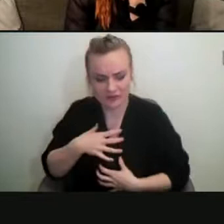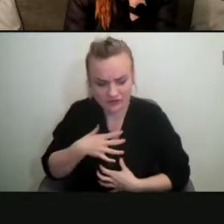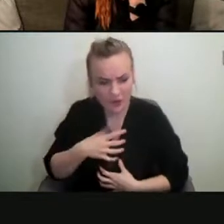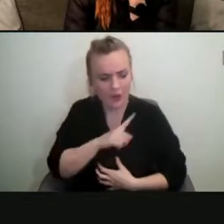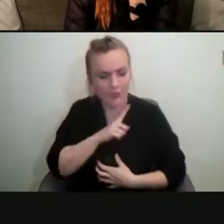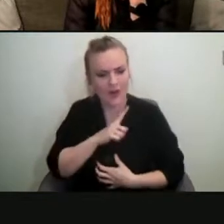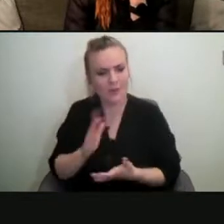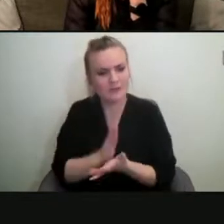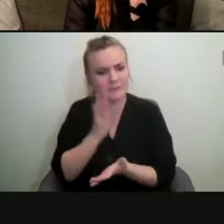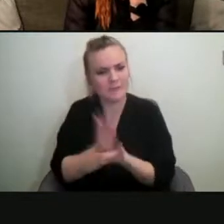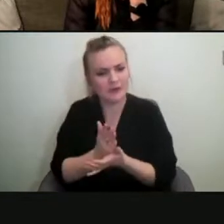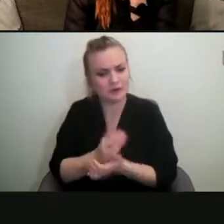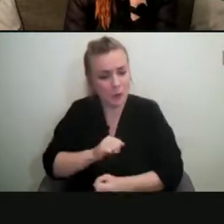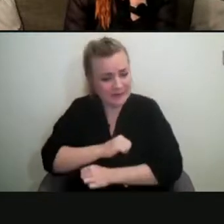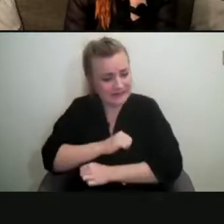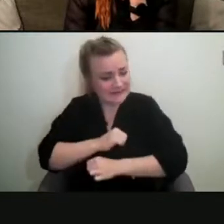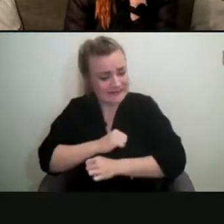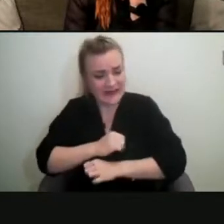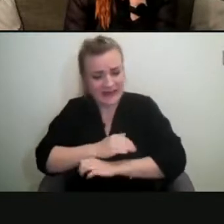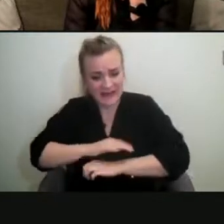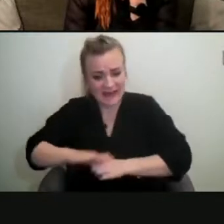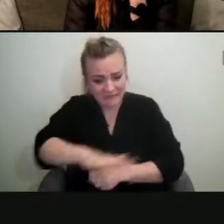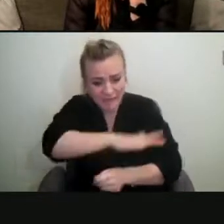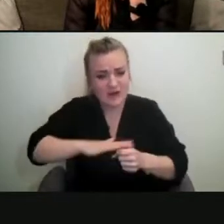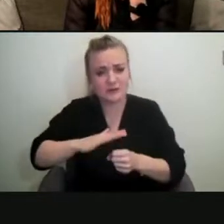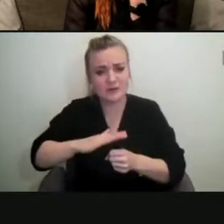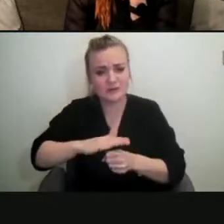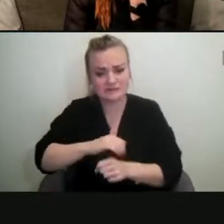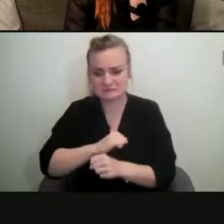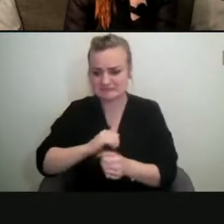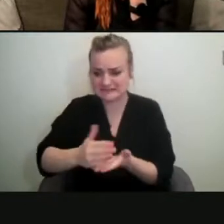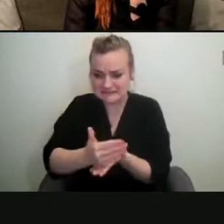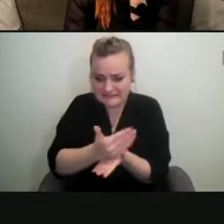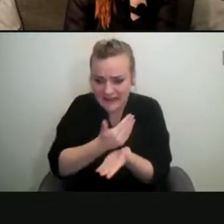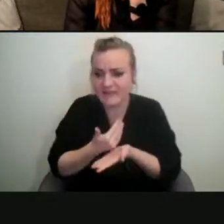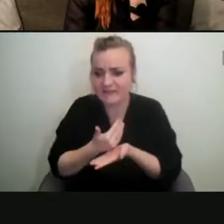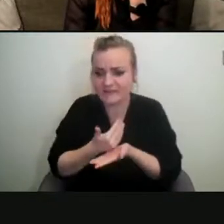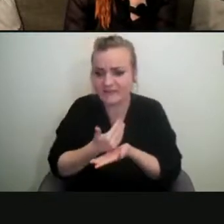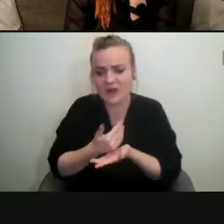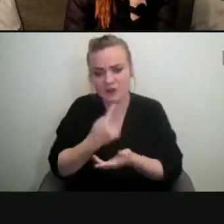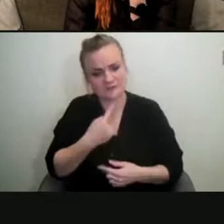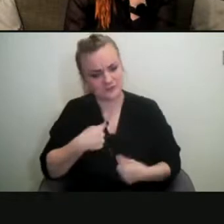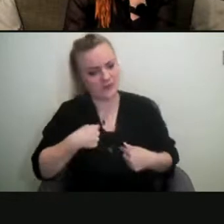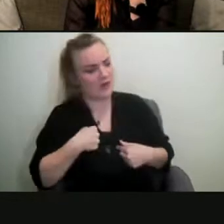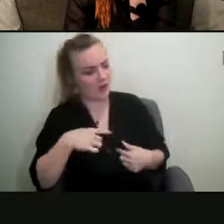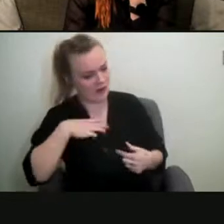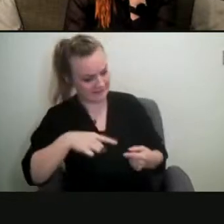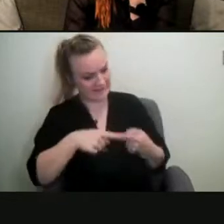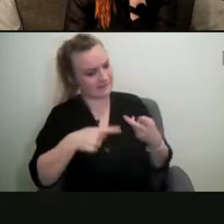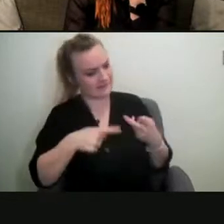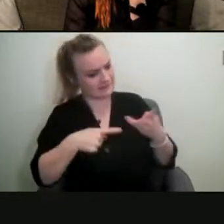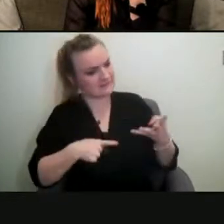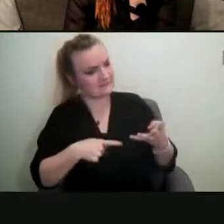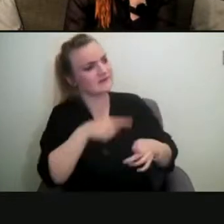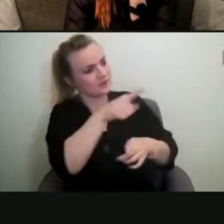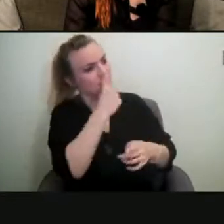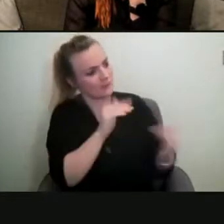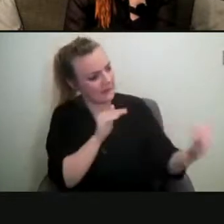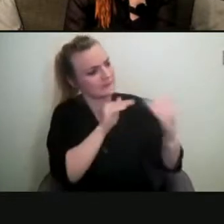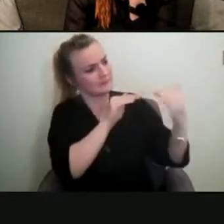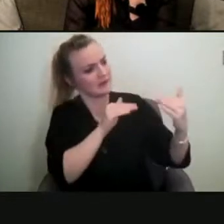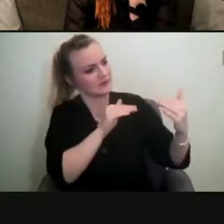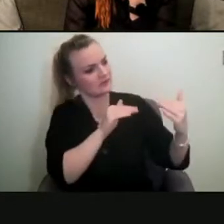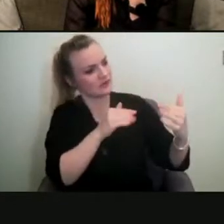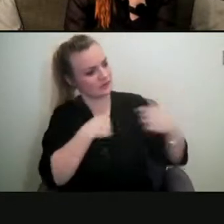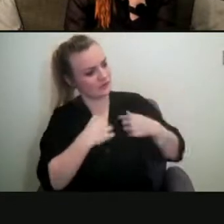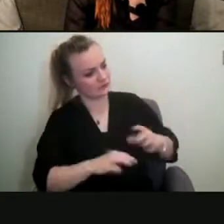enough environment to be able to say, look, this is what I need, and this is how we're going to do it to make things better. And I know from my